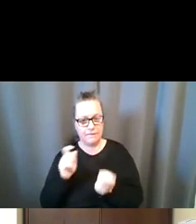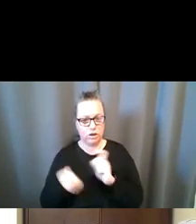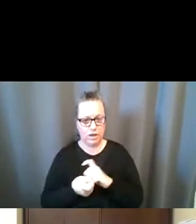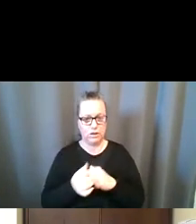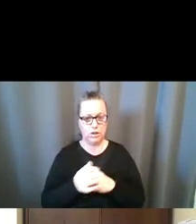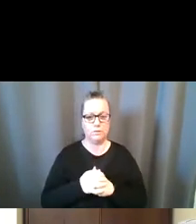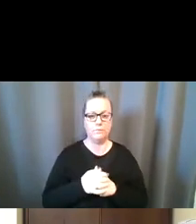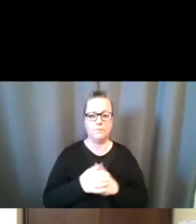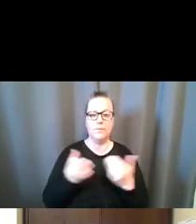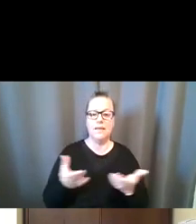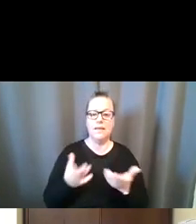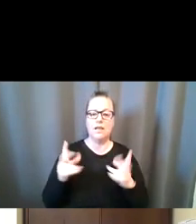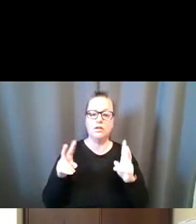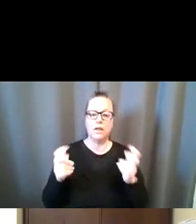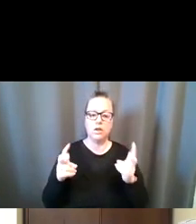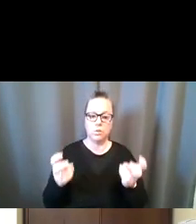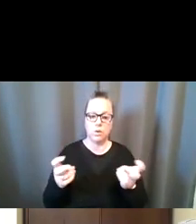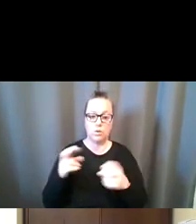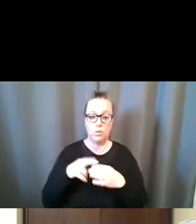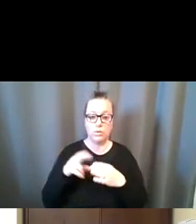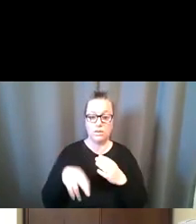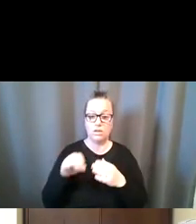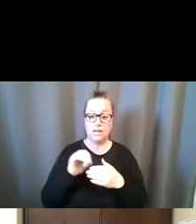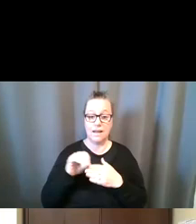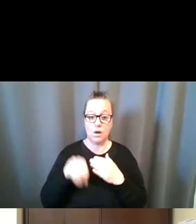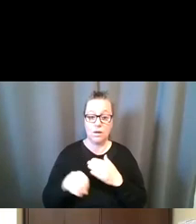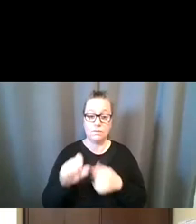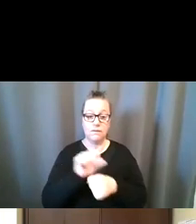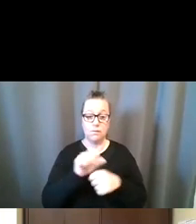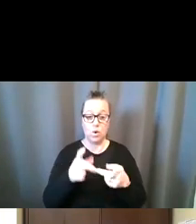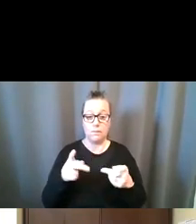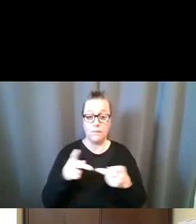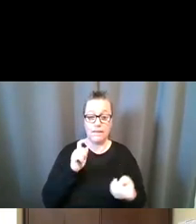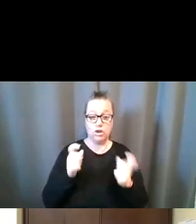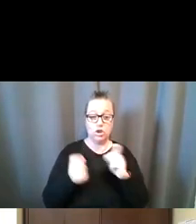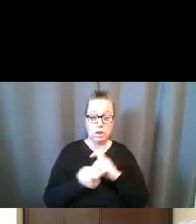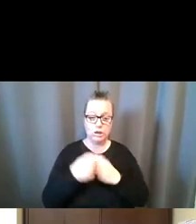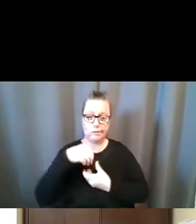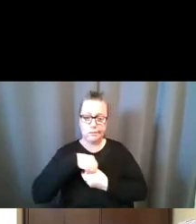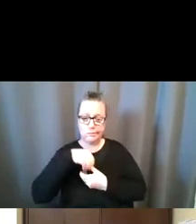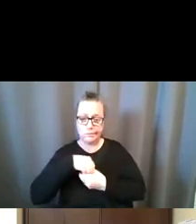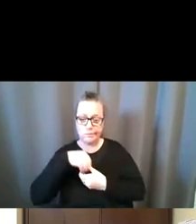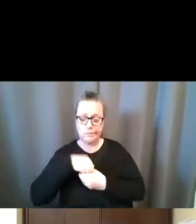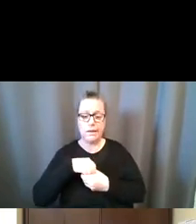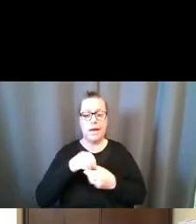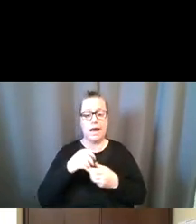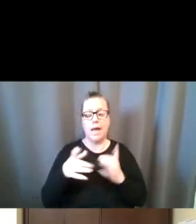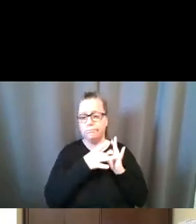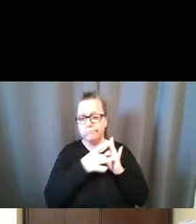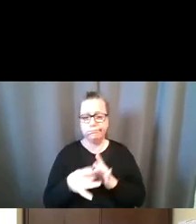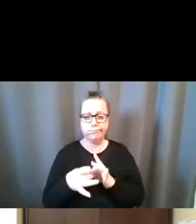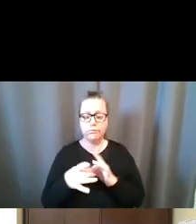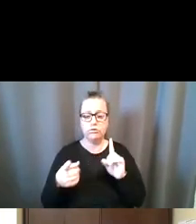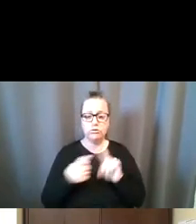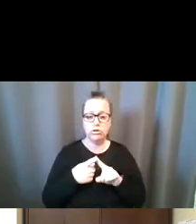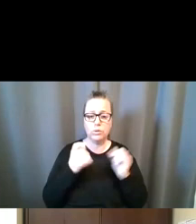So here's a quote that the results and outcomes of workplace changes are intrinsically and inextricably tied to